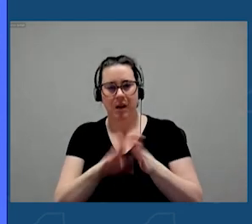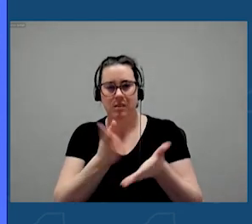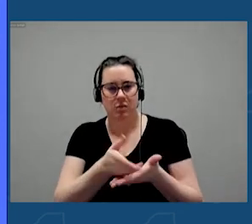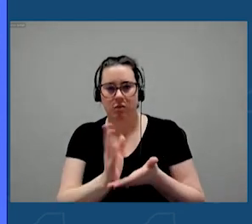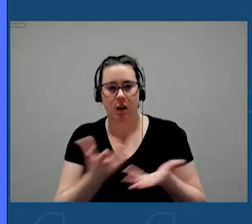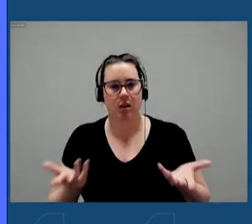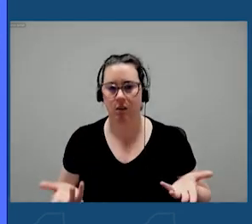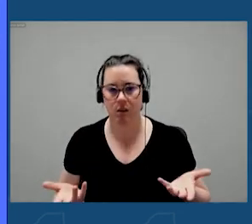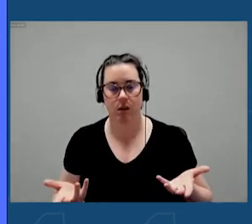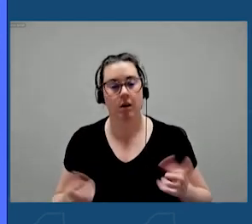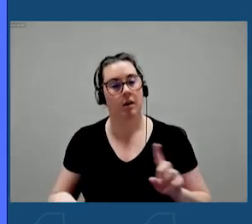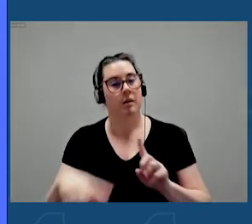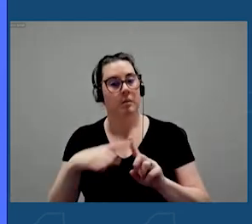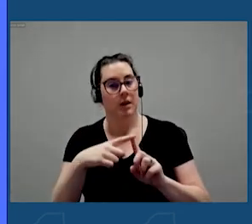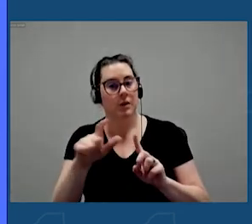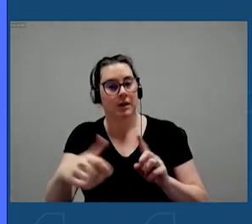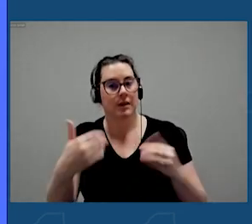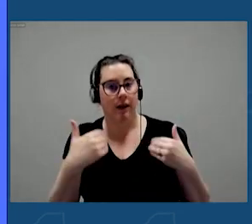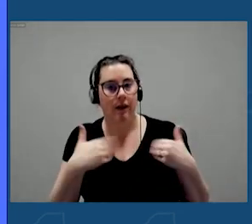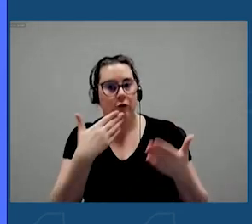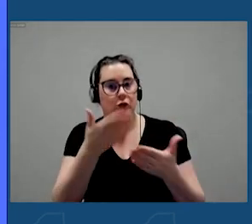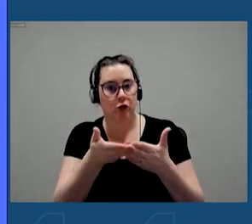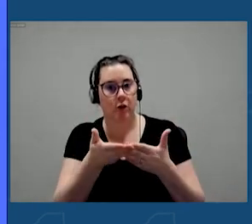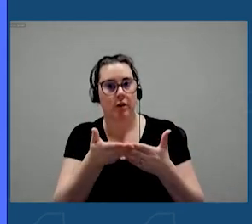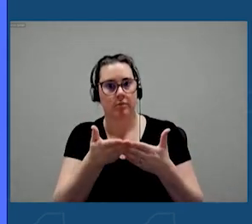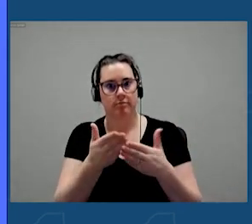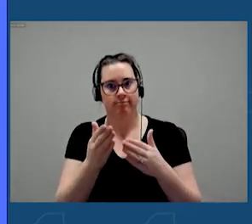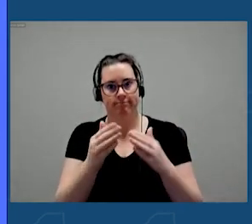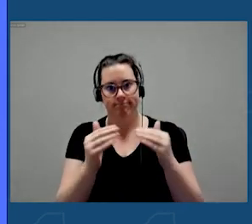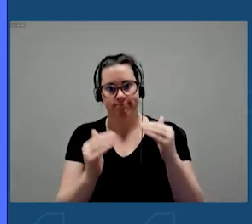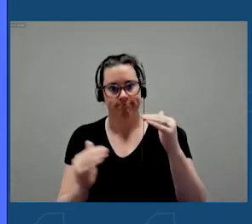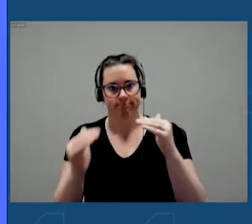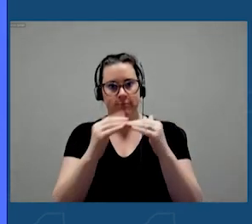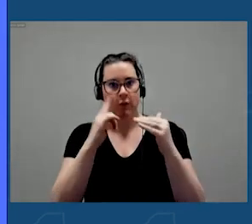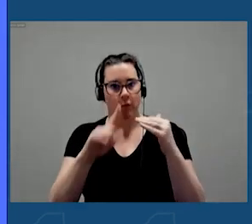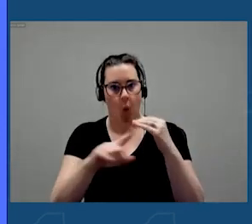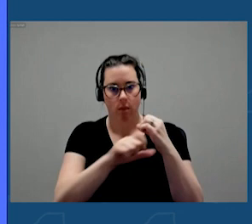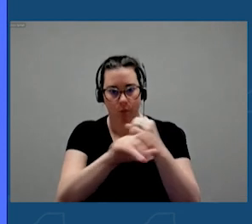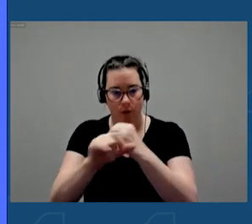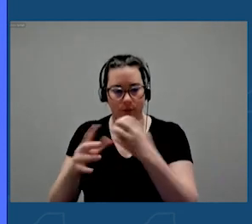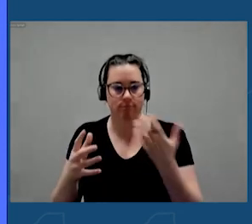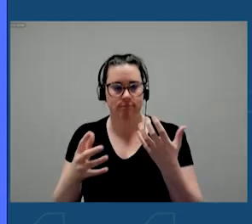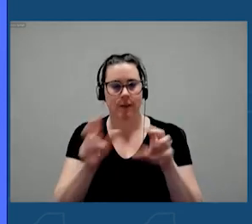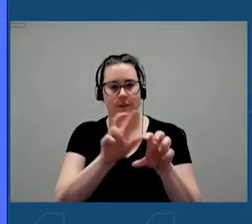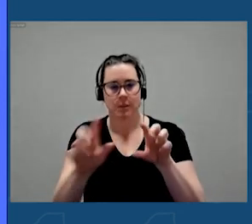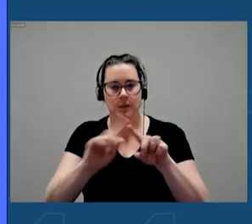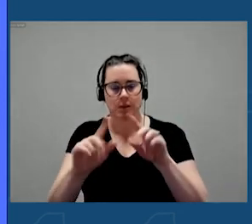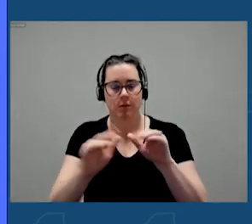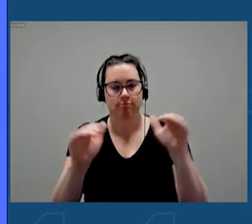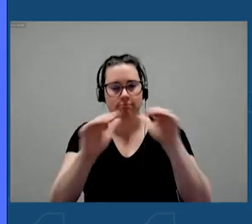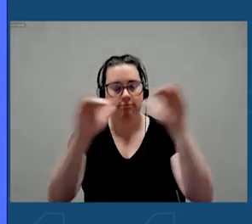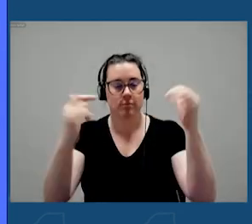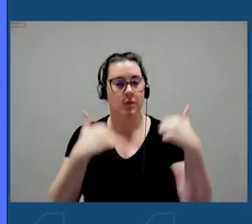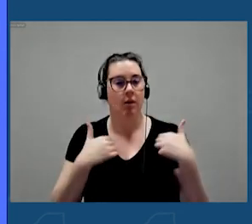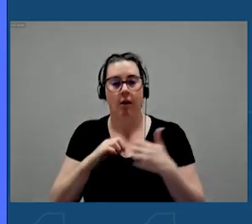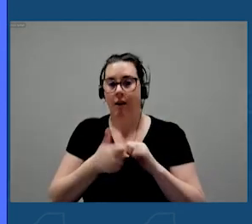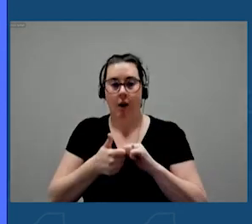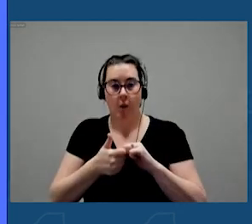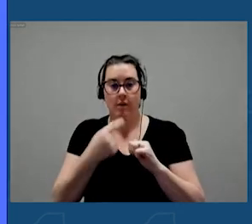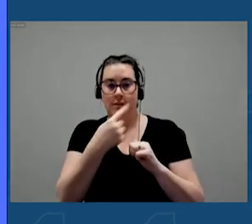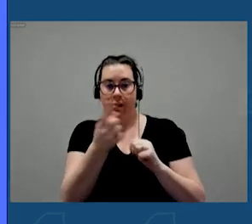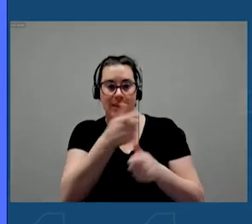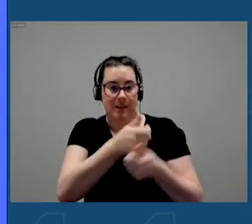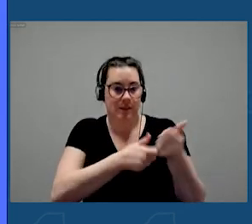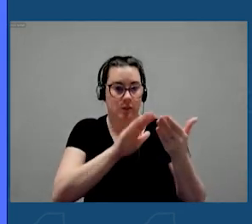we have market rate housing and investing in so many different levels. So how are we doing this? I'm telling every community in the state of New York, if you're in